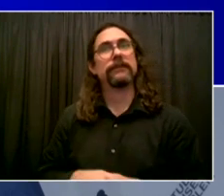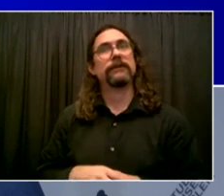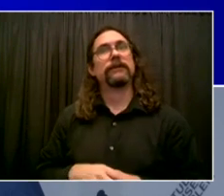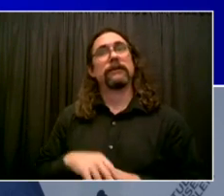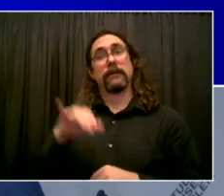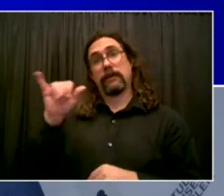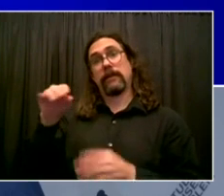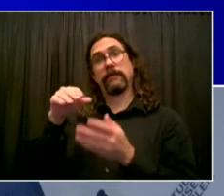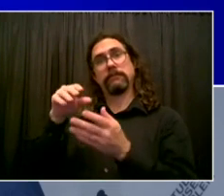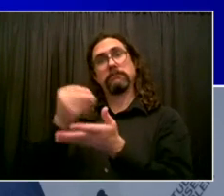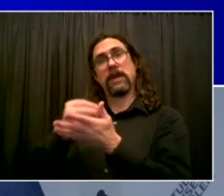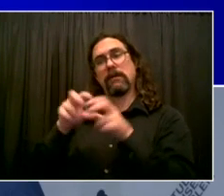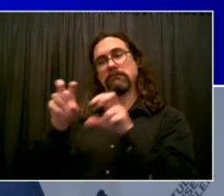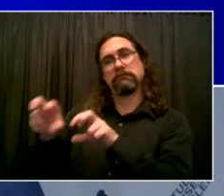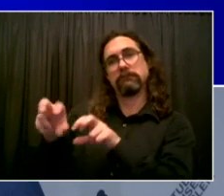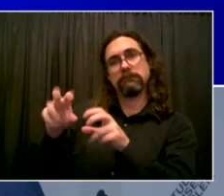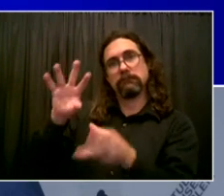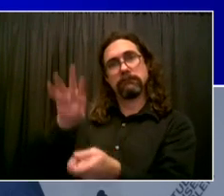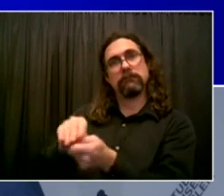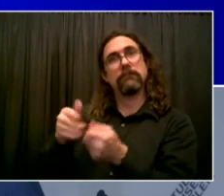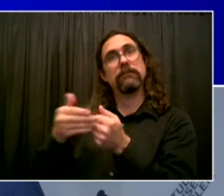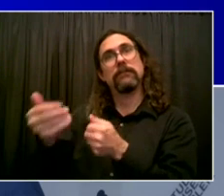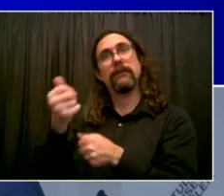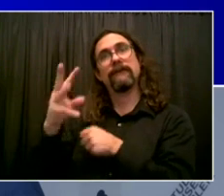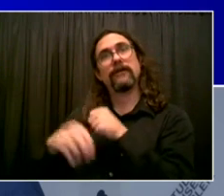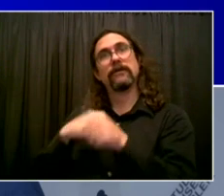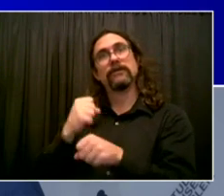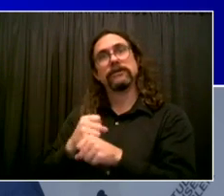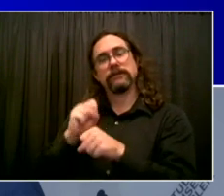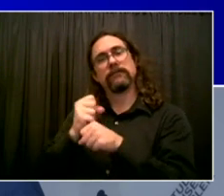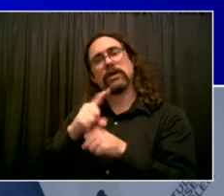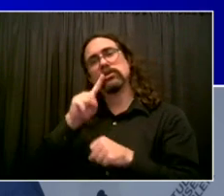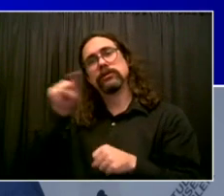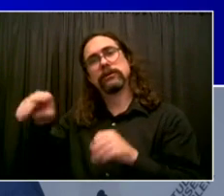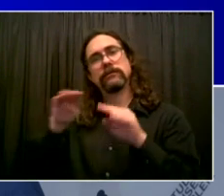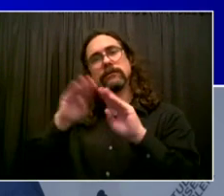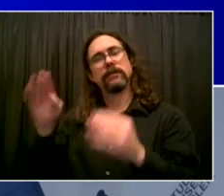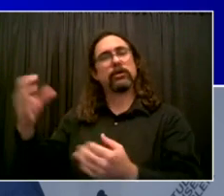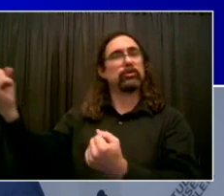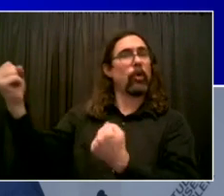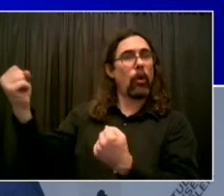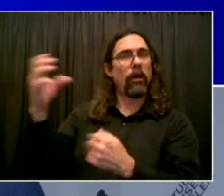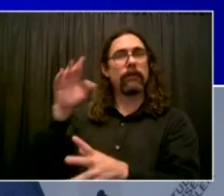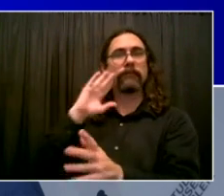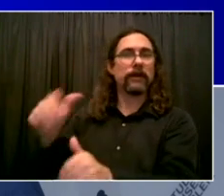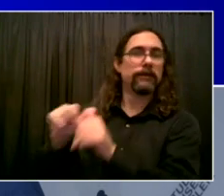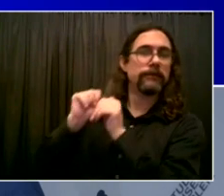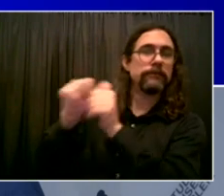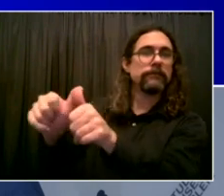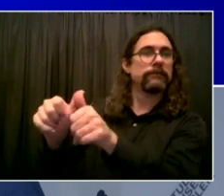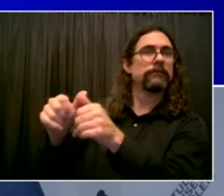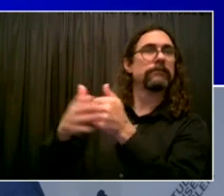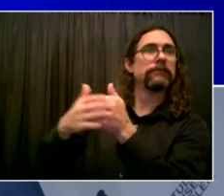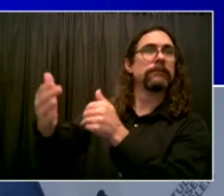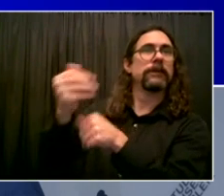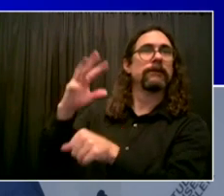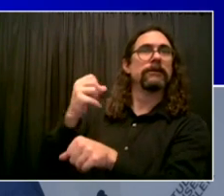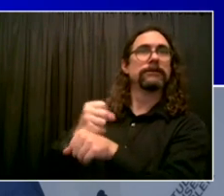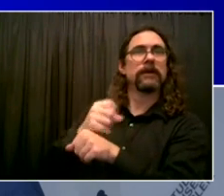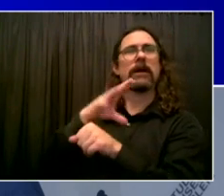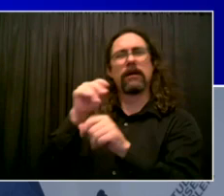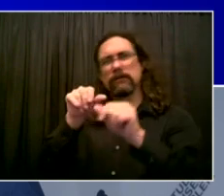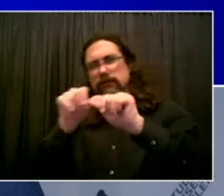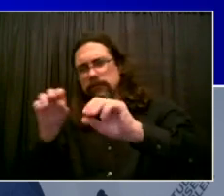grow, and people are coming to it, and when it's fully expanded and created in its new vision, it's going to be one of